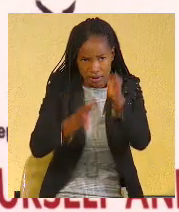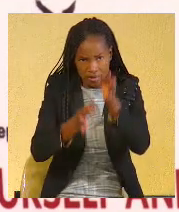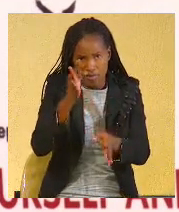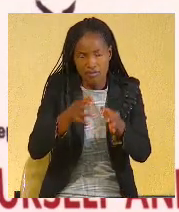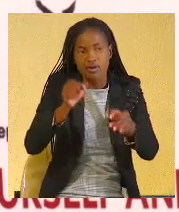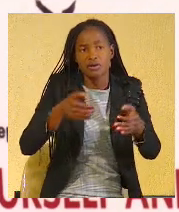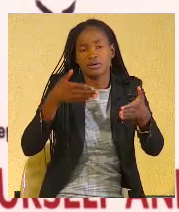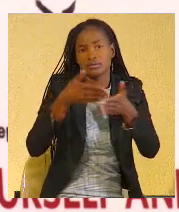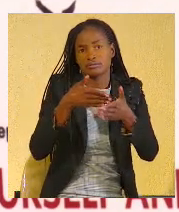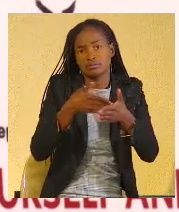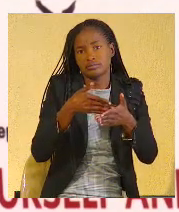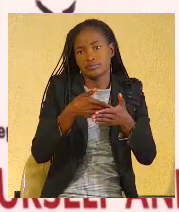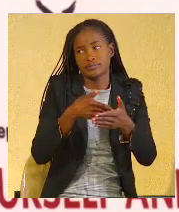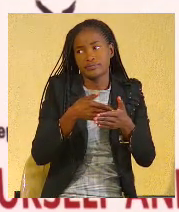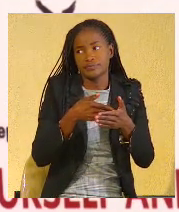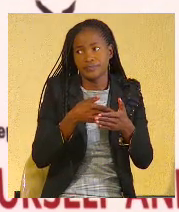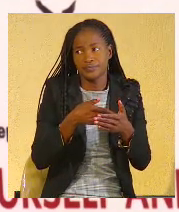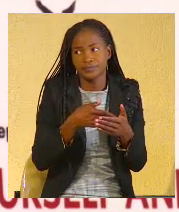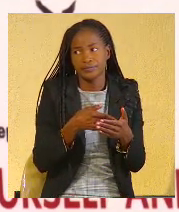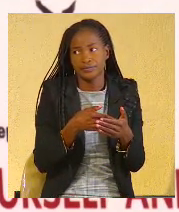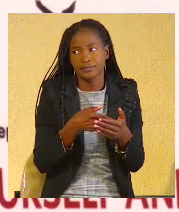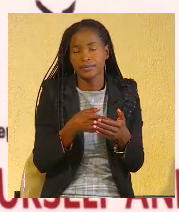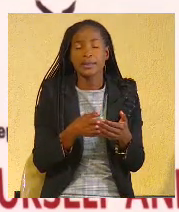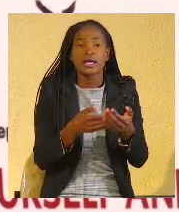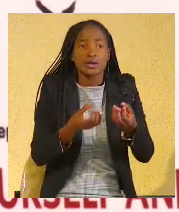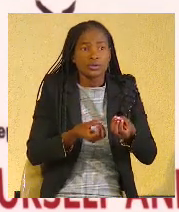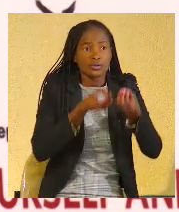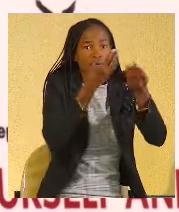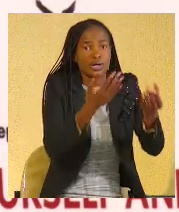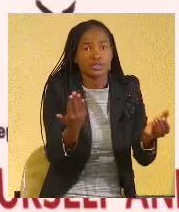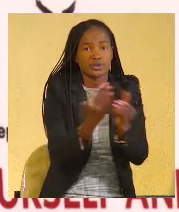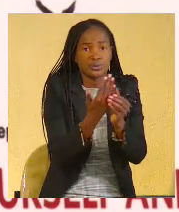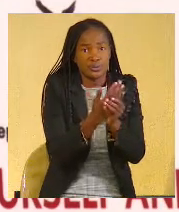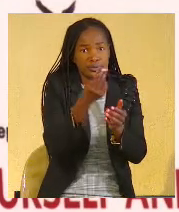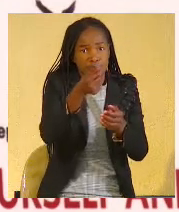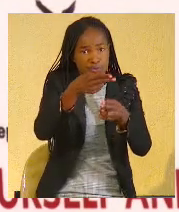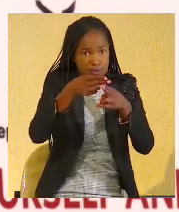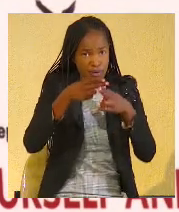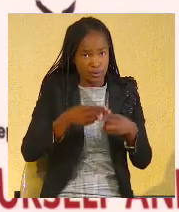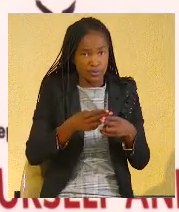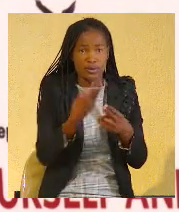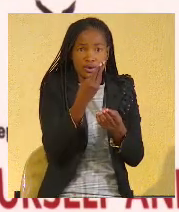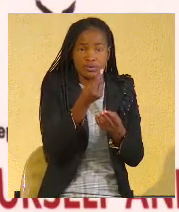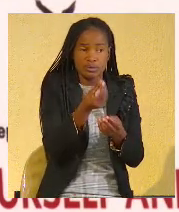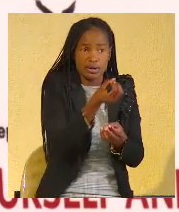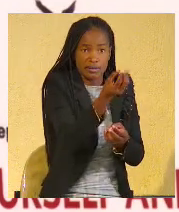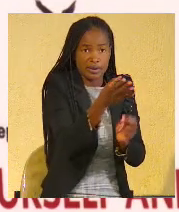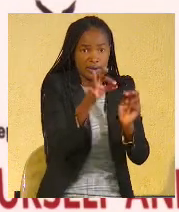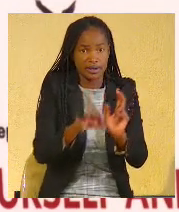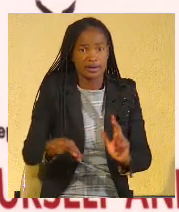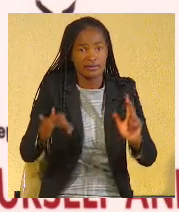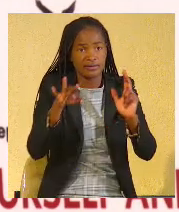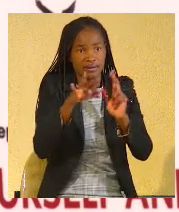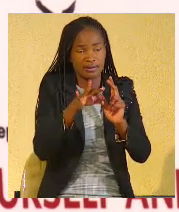extending new stimulus loans to enable farmers